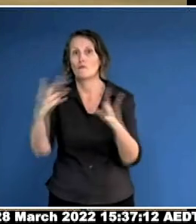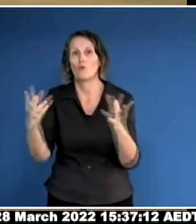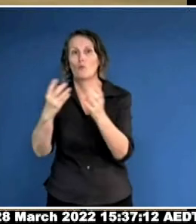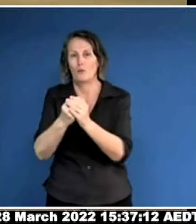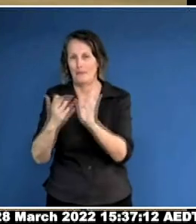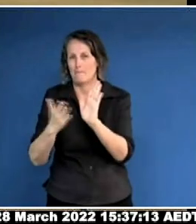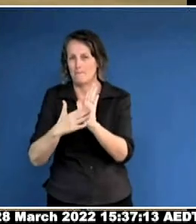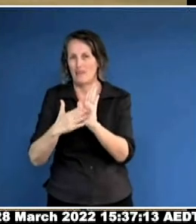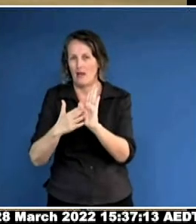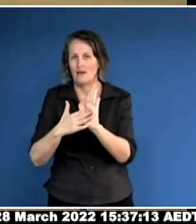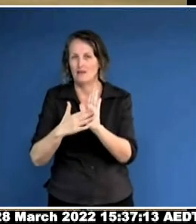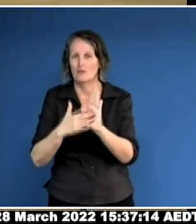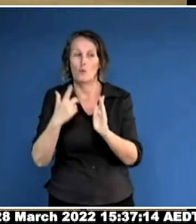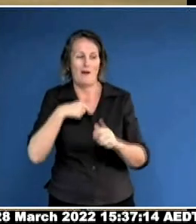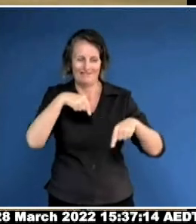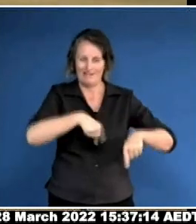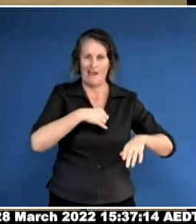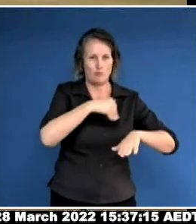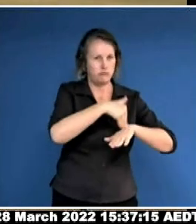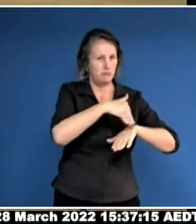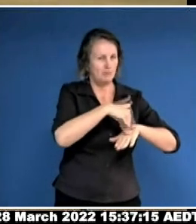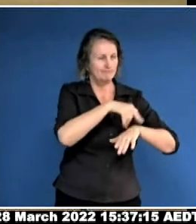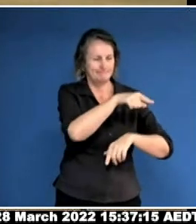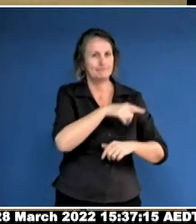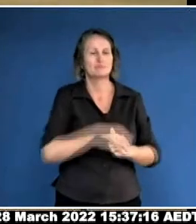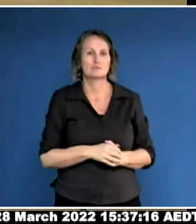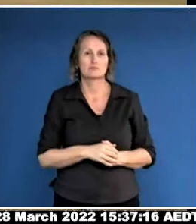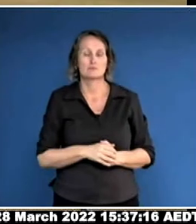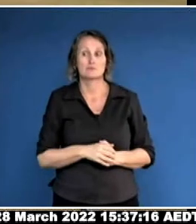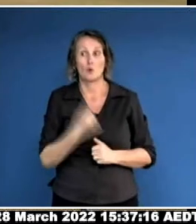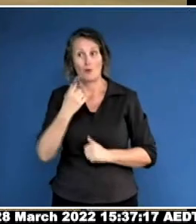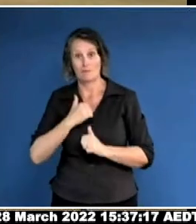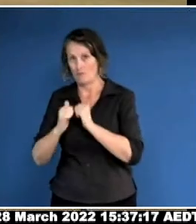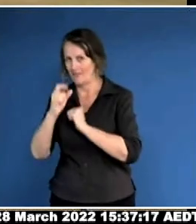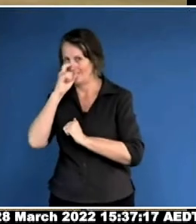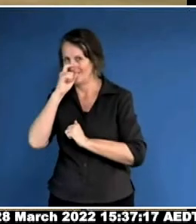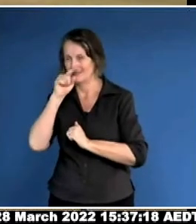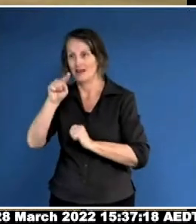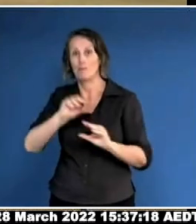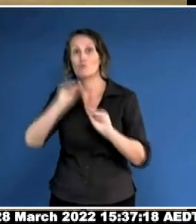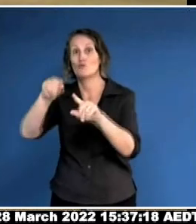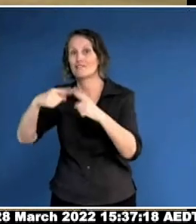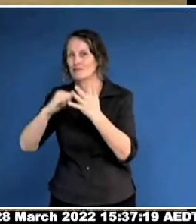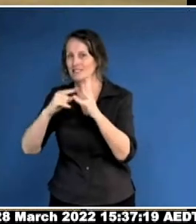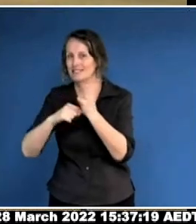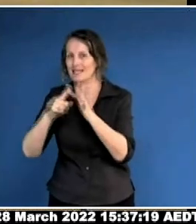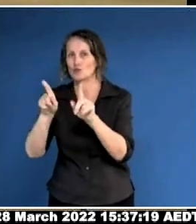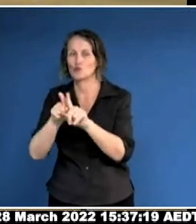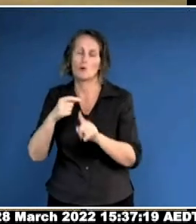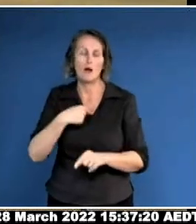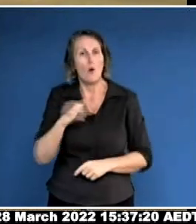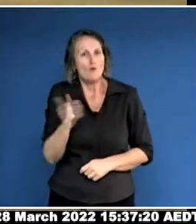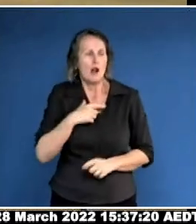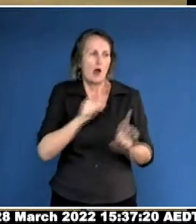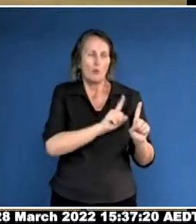he'd gotten himself into a bit of strife. One of my siblings was interstate too, so I said I would move there with Person